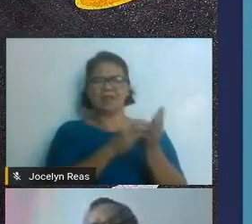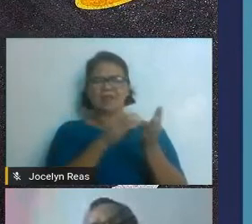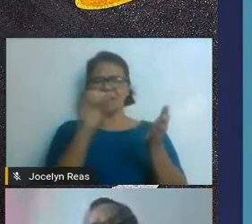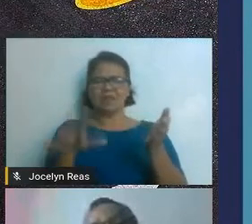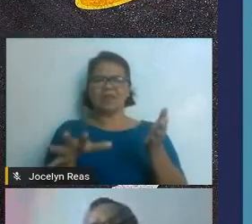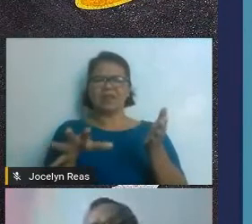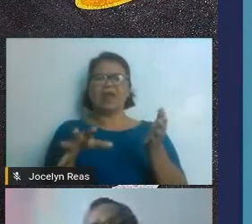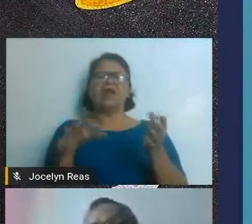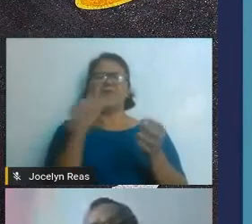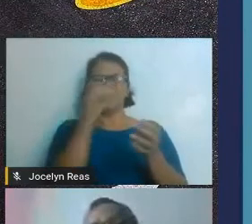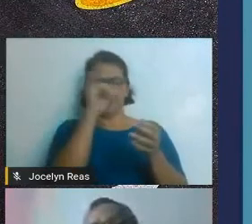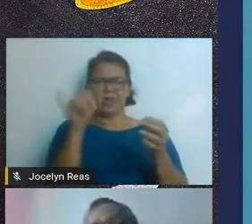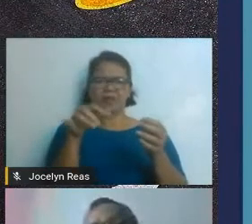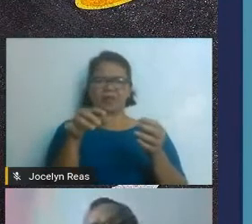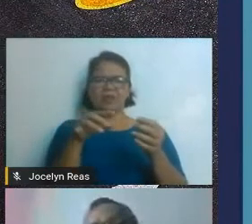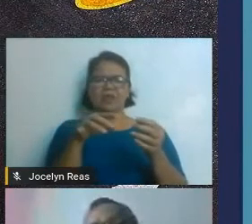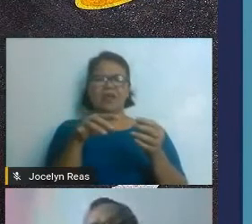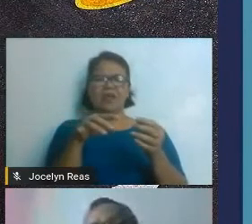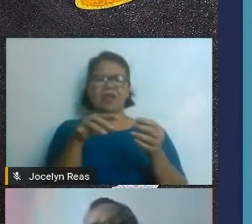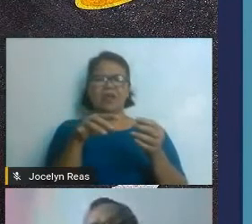similar na sa